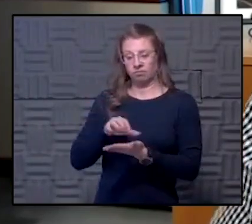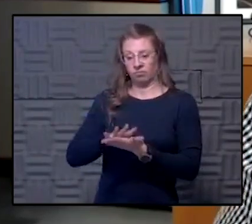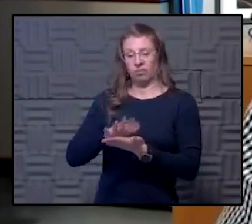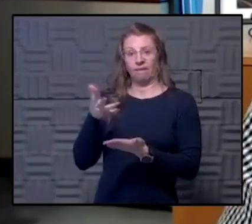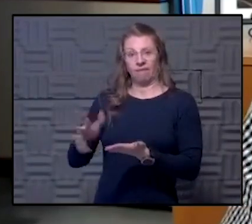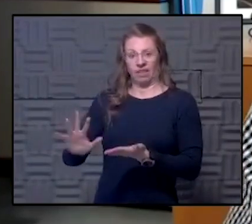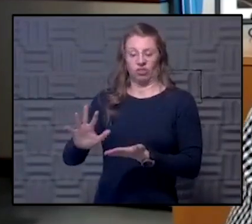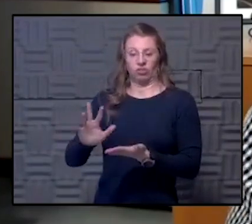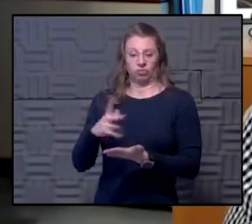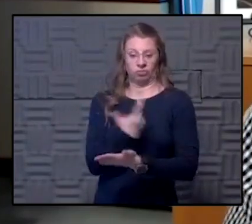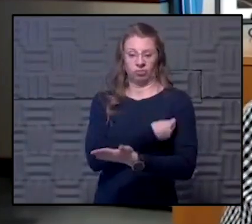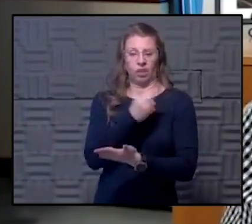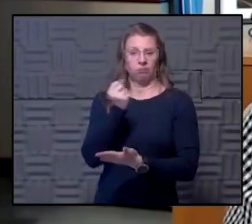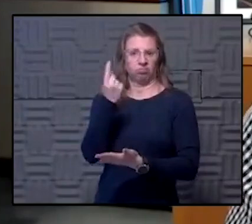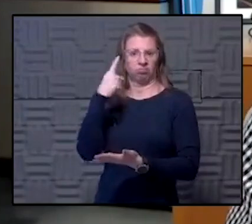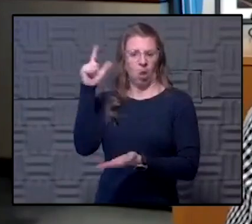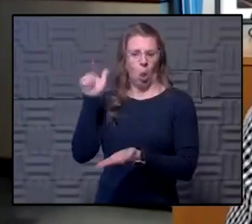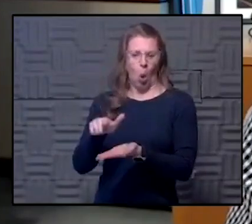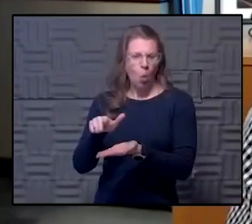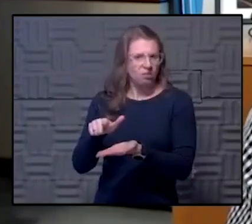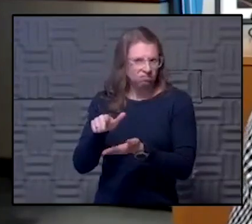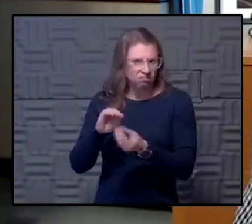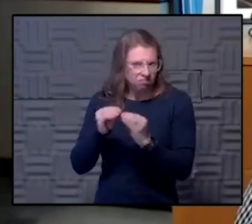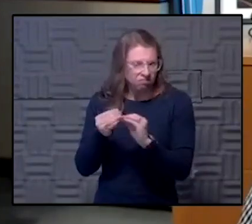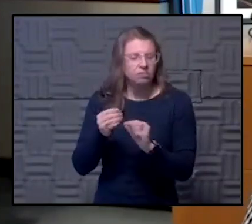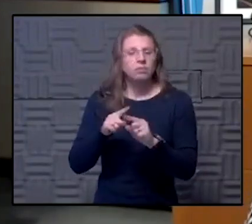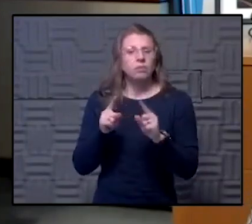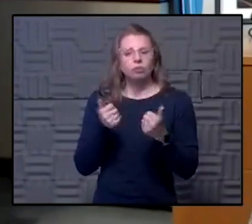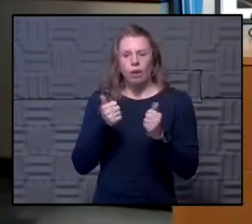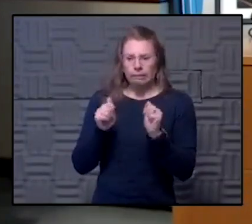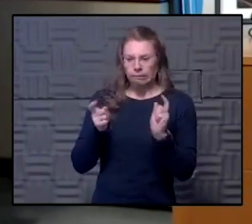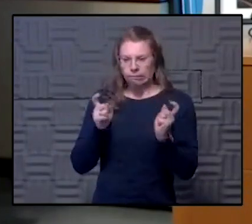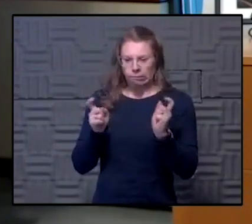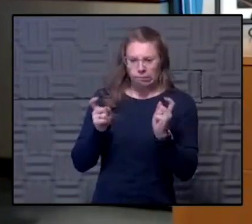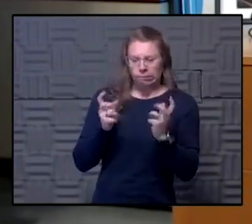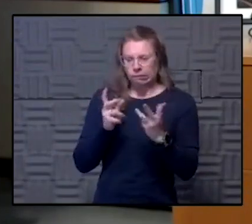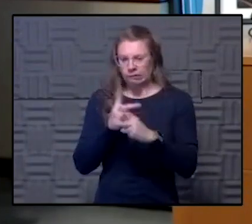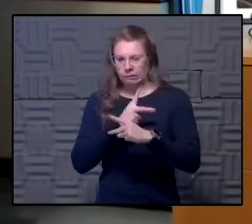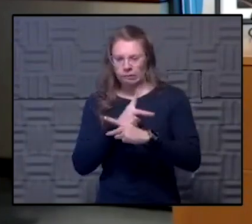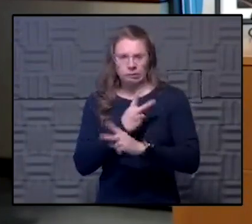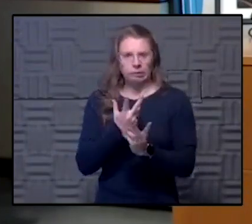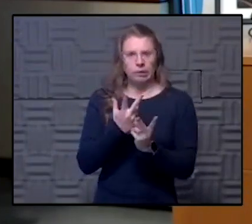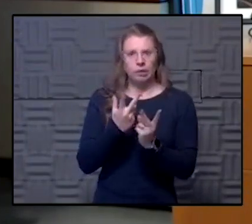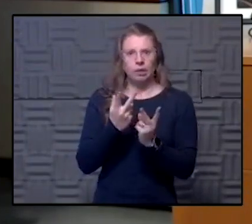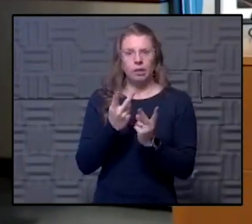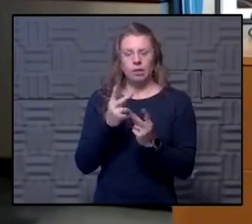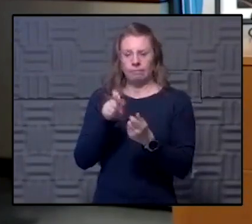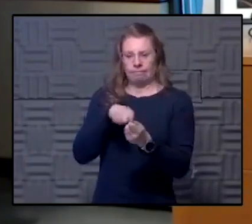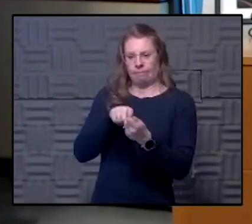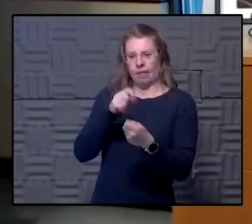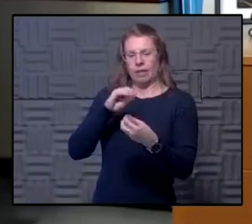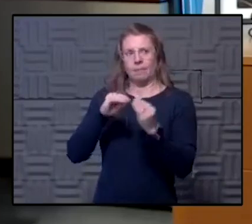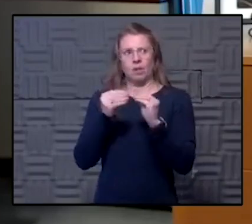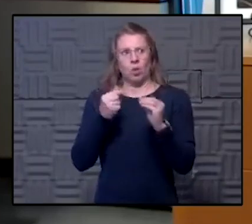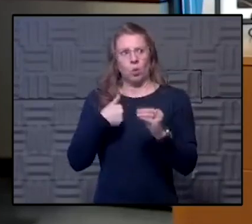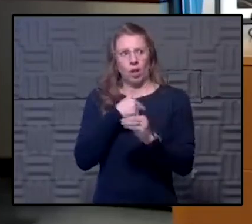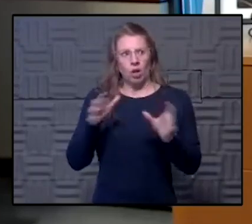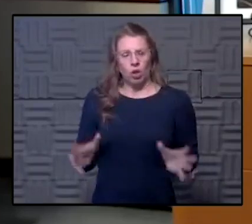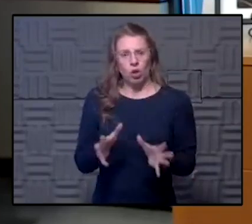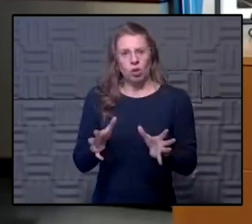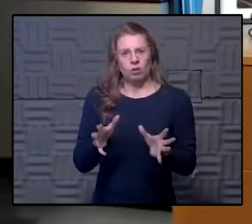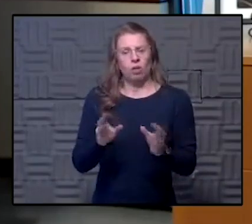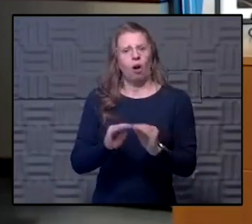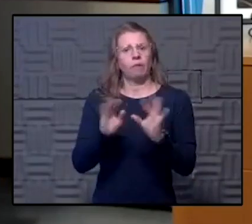administered, and we know that's low, and we're doing some workarounds and trying to make sure we keep an accurate number. We are encouraging,